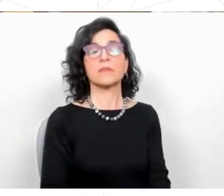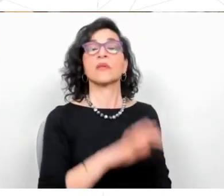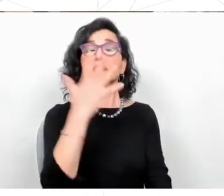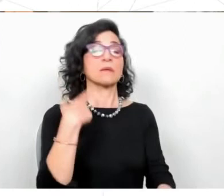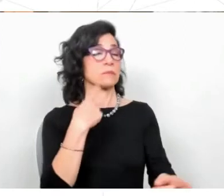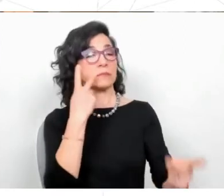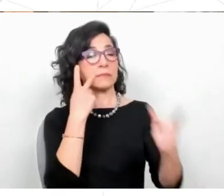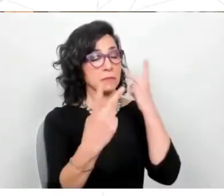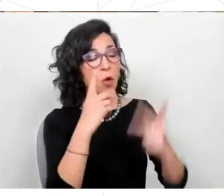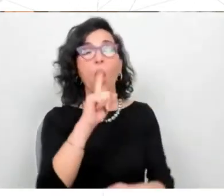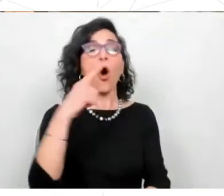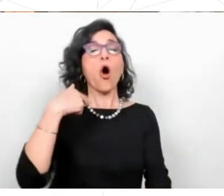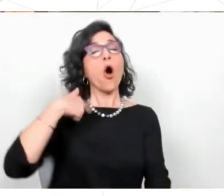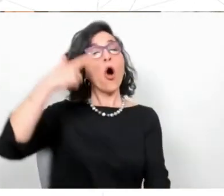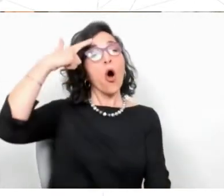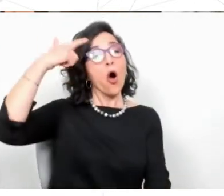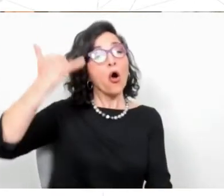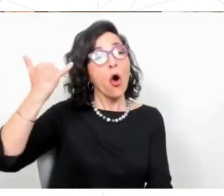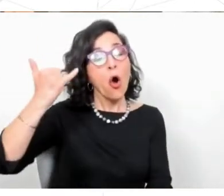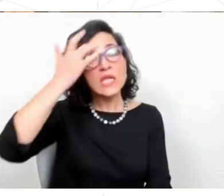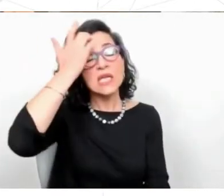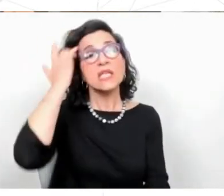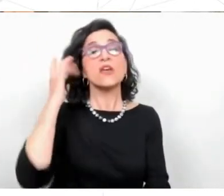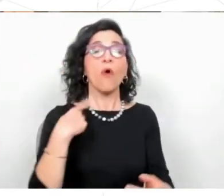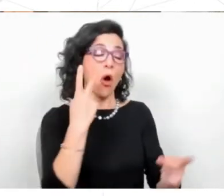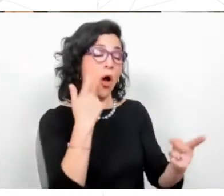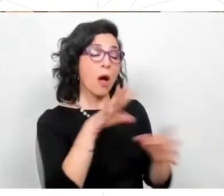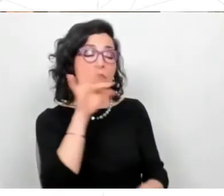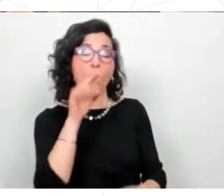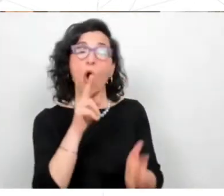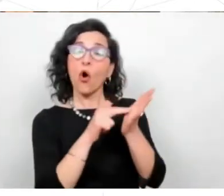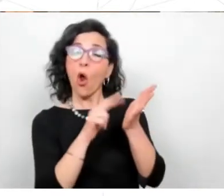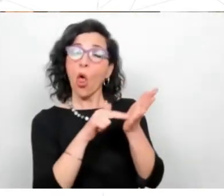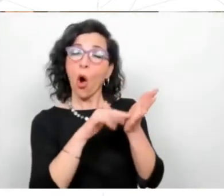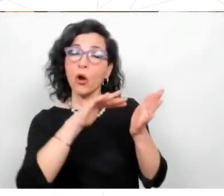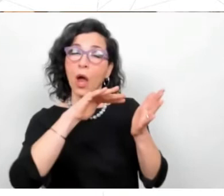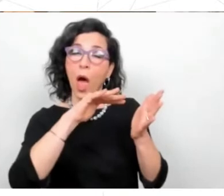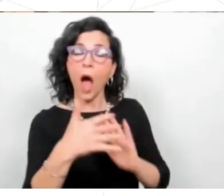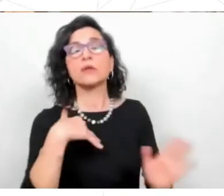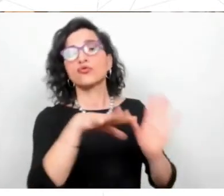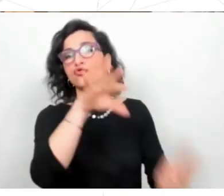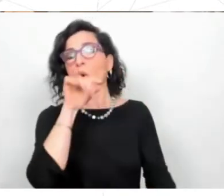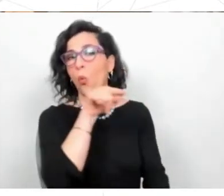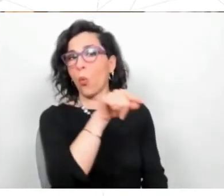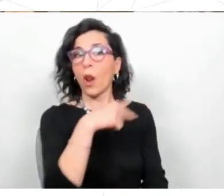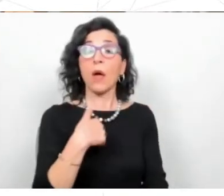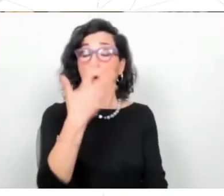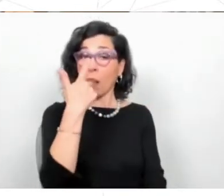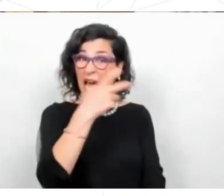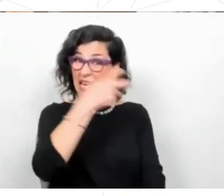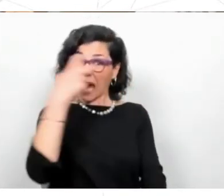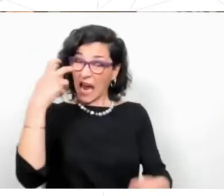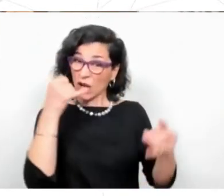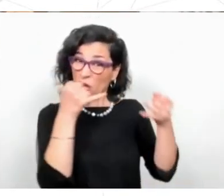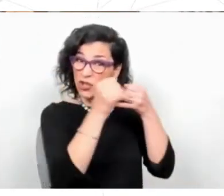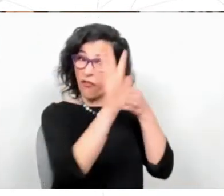either visually or from a cognitive standpoint do better with a certain display color, we'll go with that. I particularly